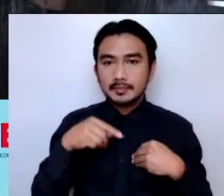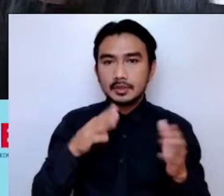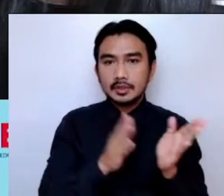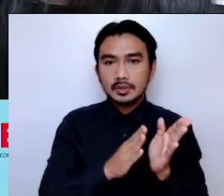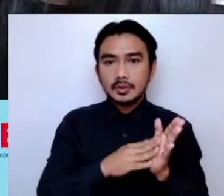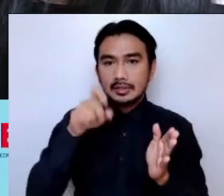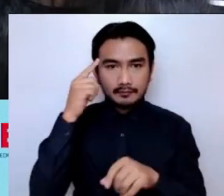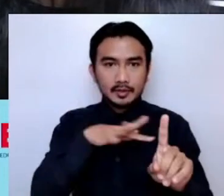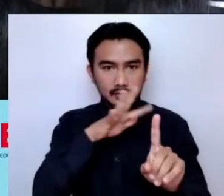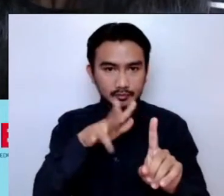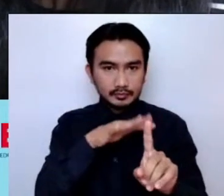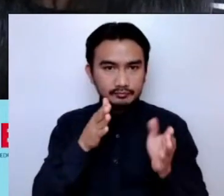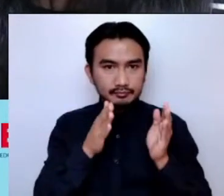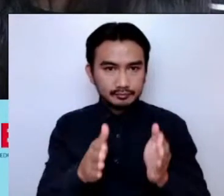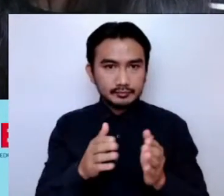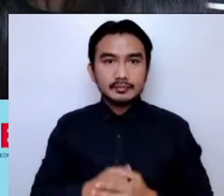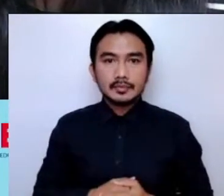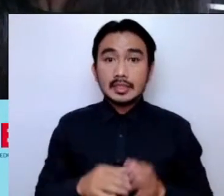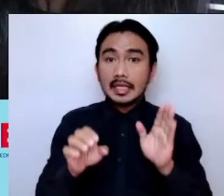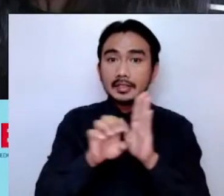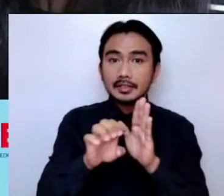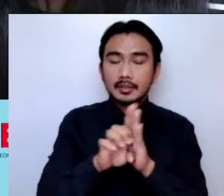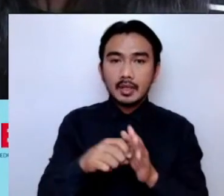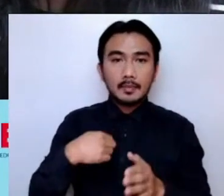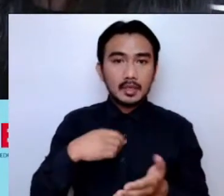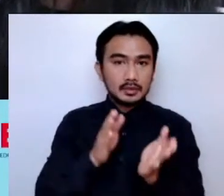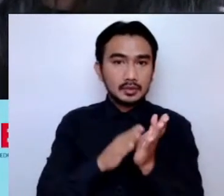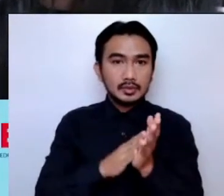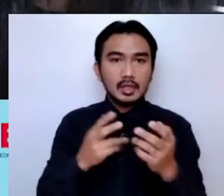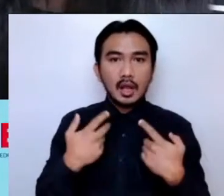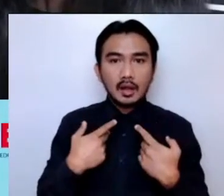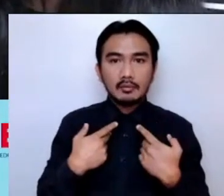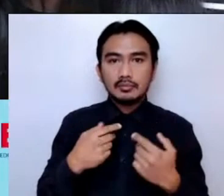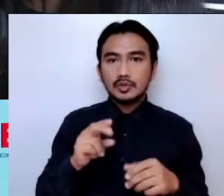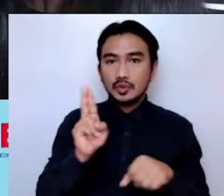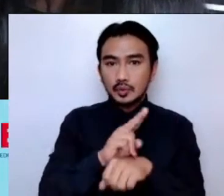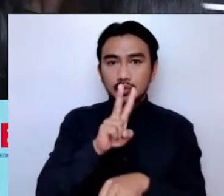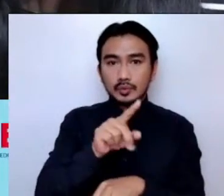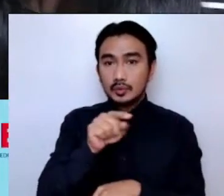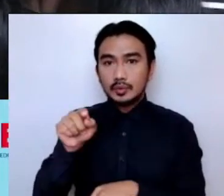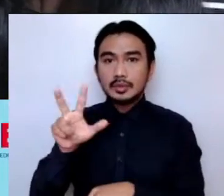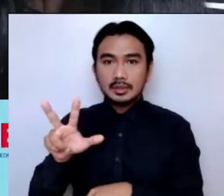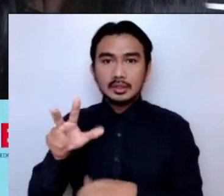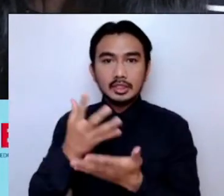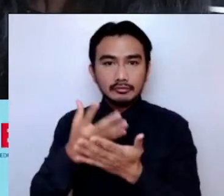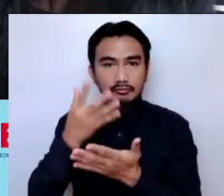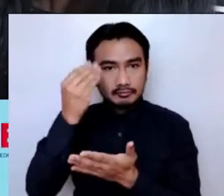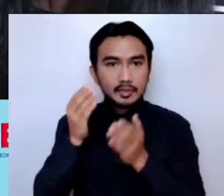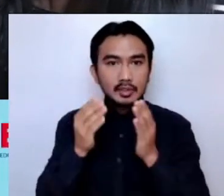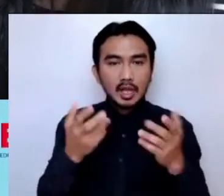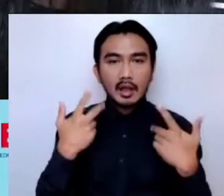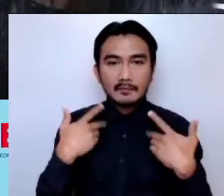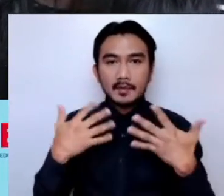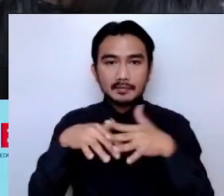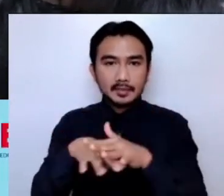of observation. For example, my school adopts 2 to 3 learning modalities, or we adopted blended learning